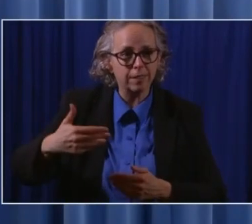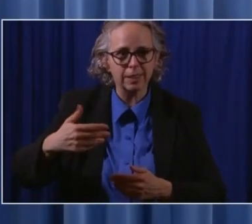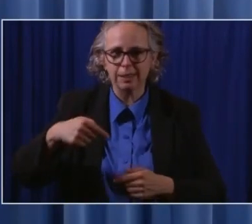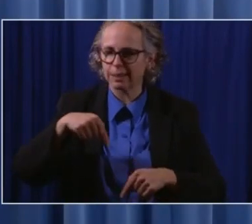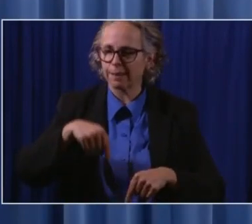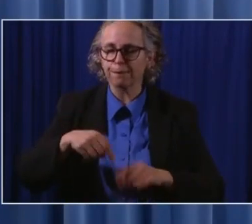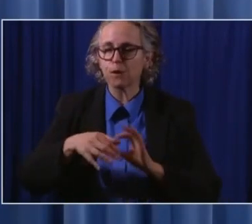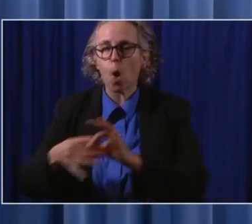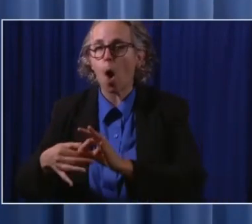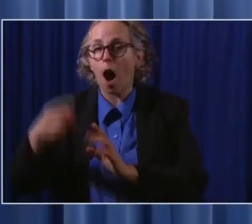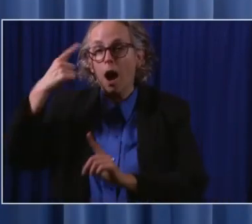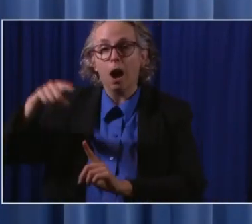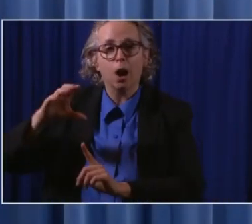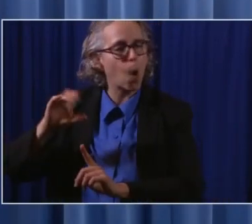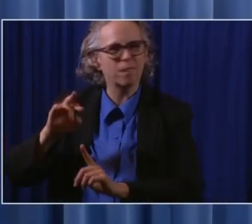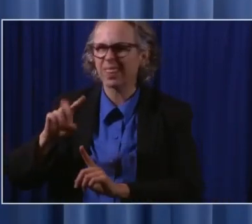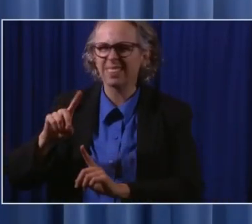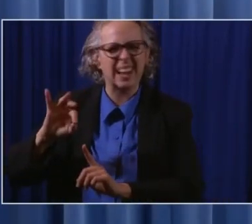to be,